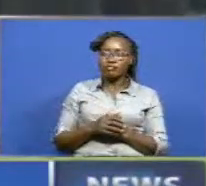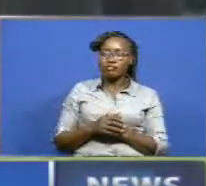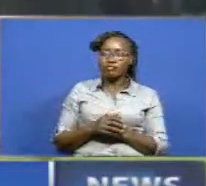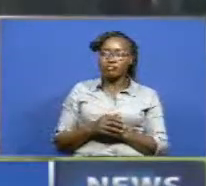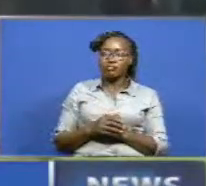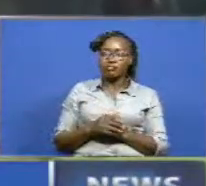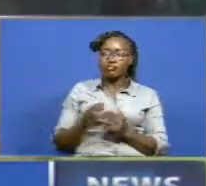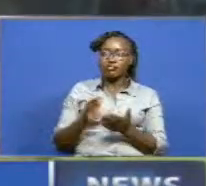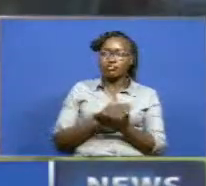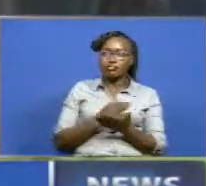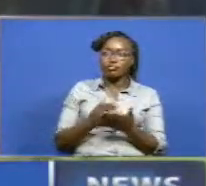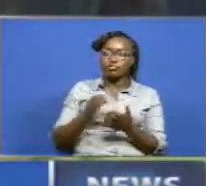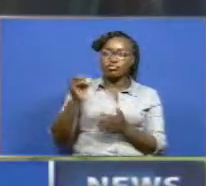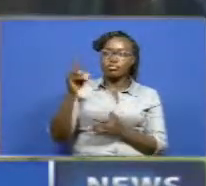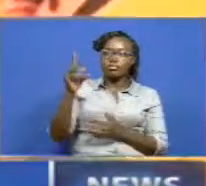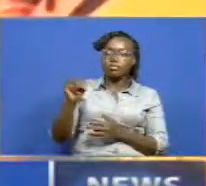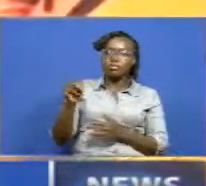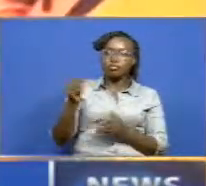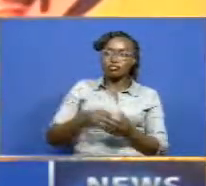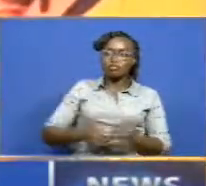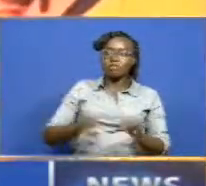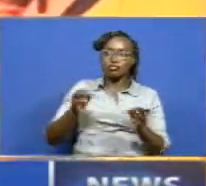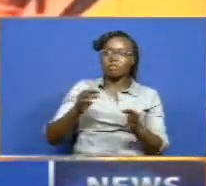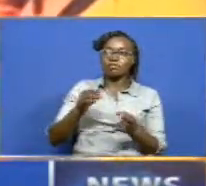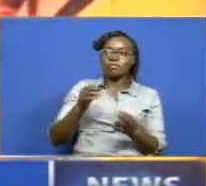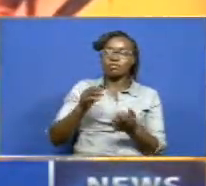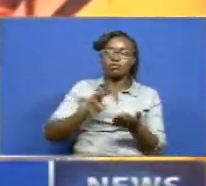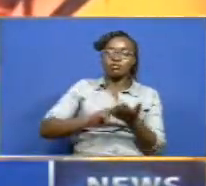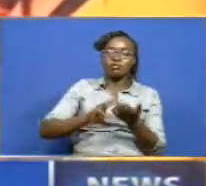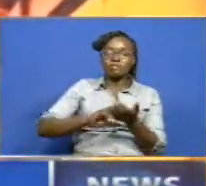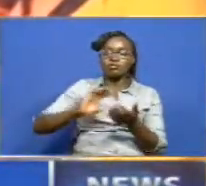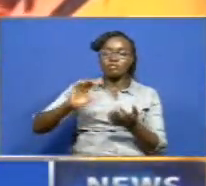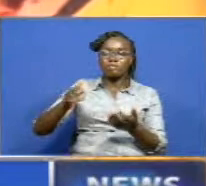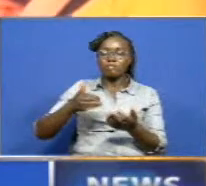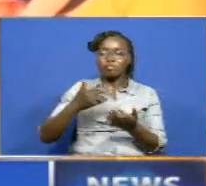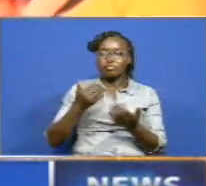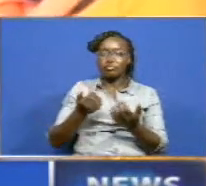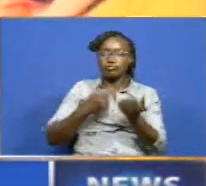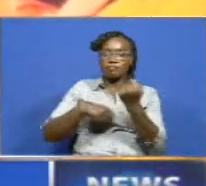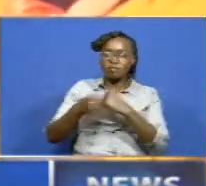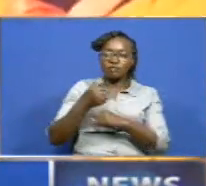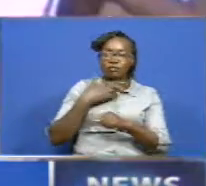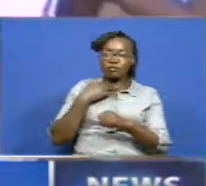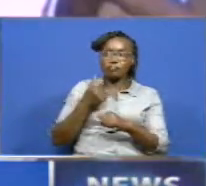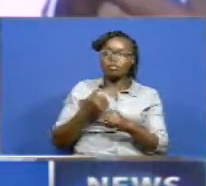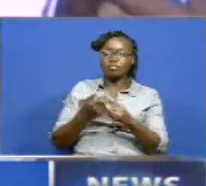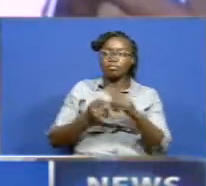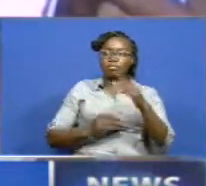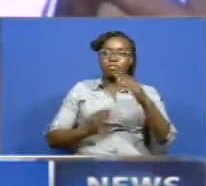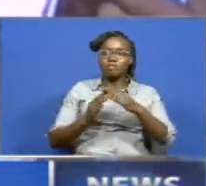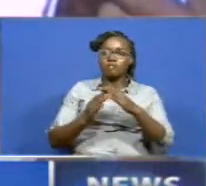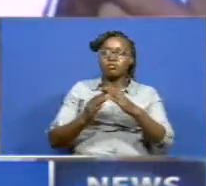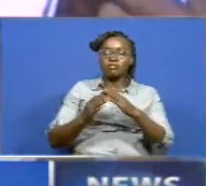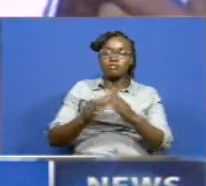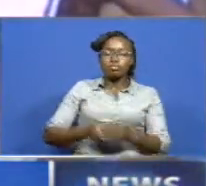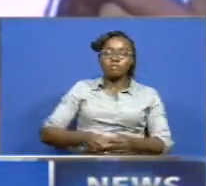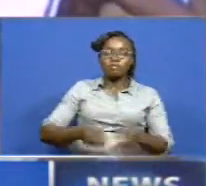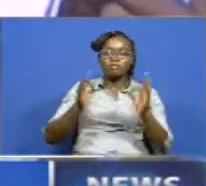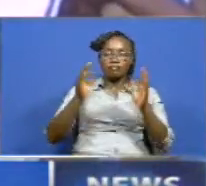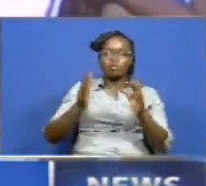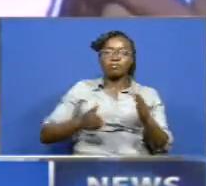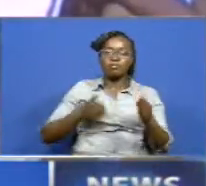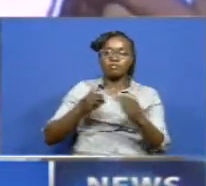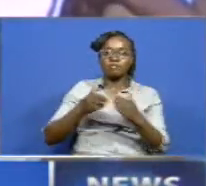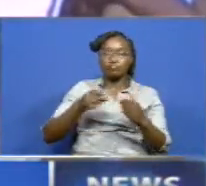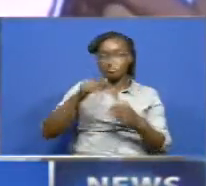A section of ODM officials in Migori County now demanding for action from the top party officials against Governor